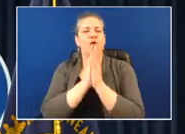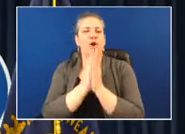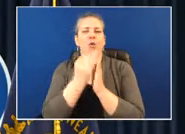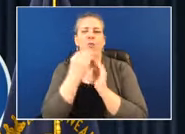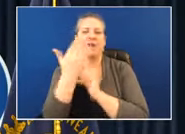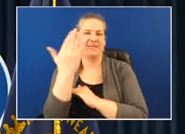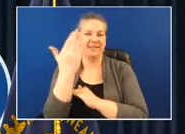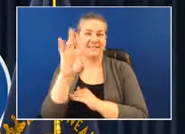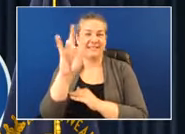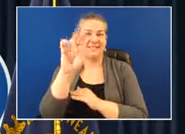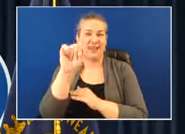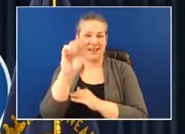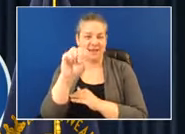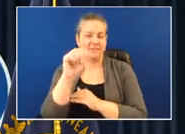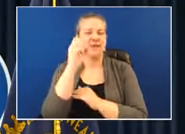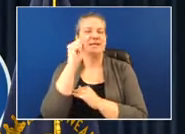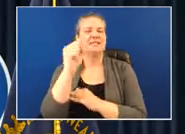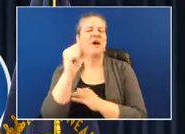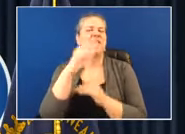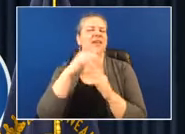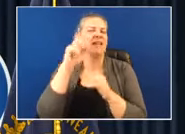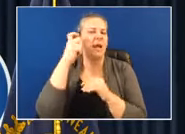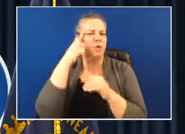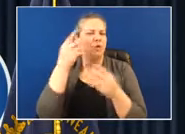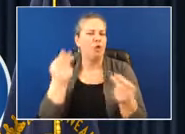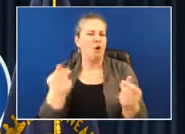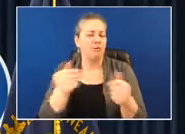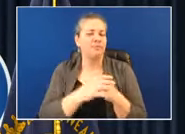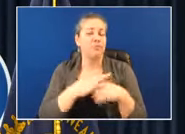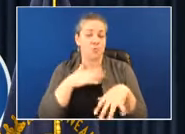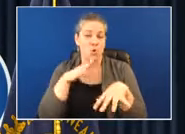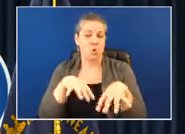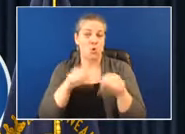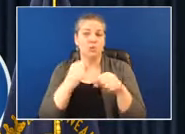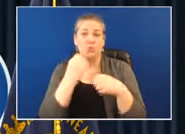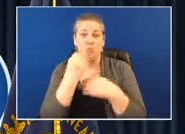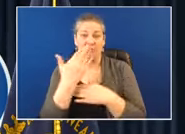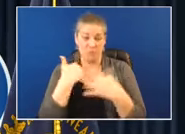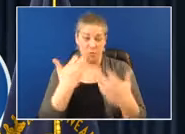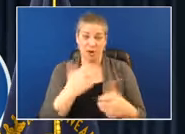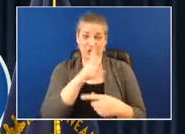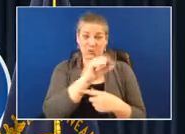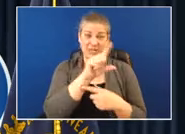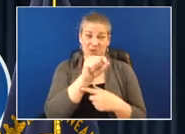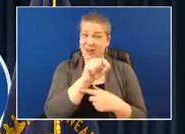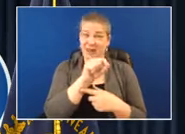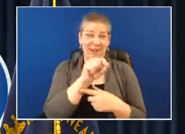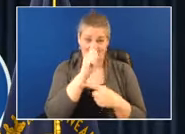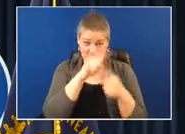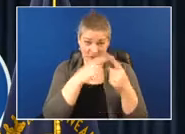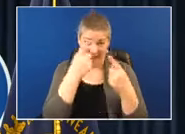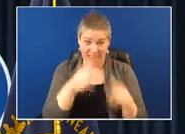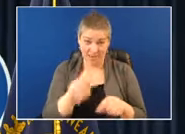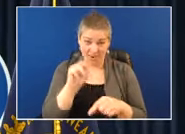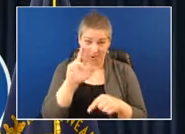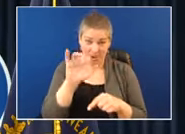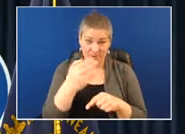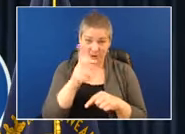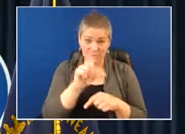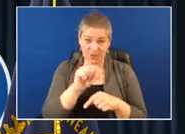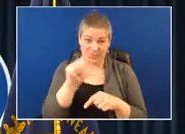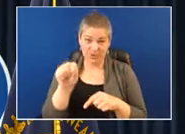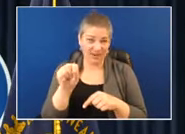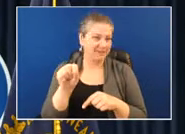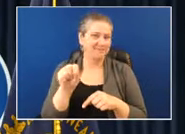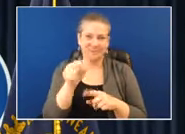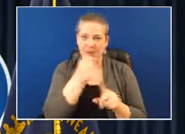South Lawn. We planned to host this breakfast in March of 2020, but we all know what happened in March of 2020. It was one of the first